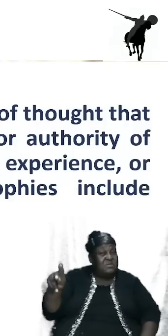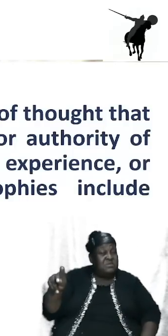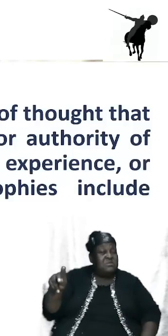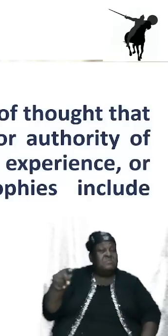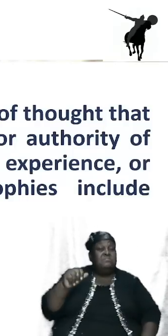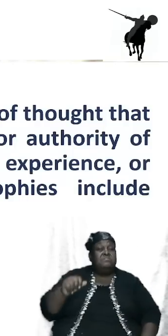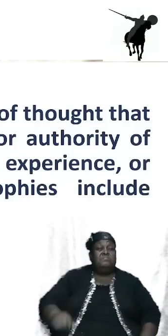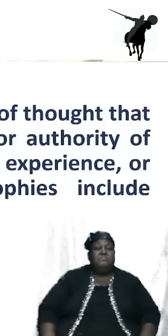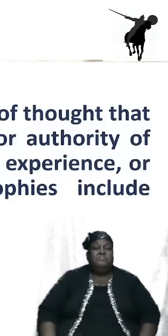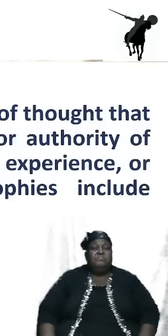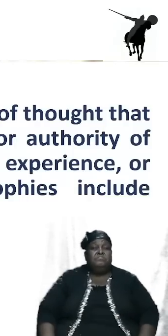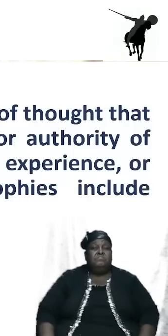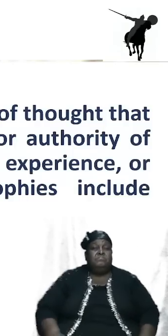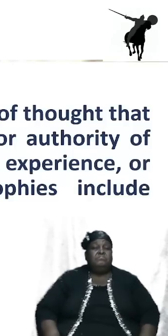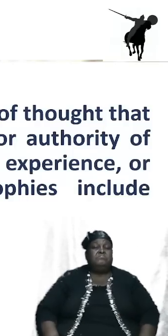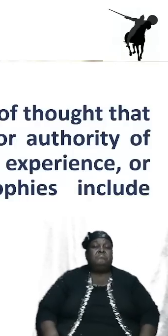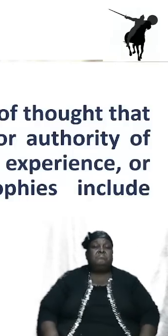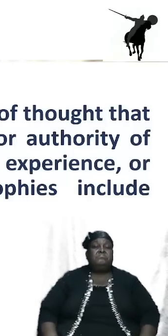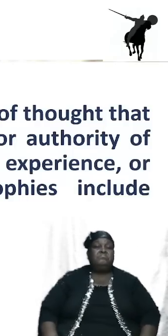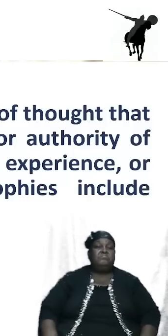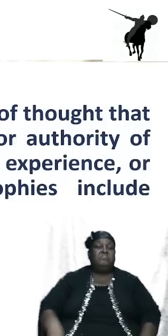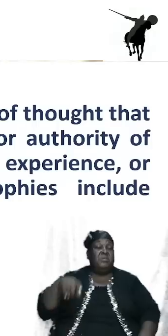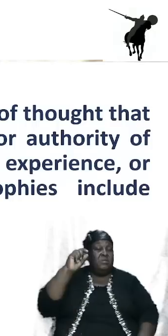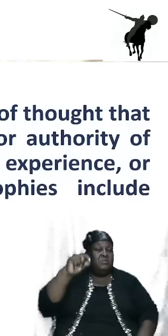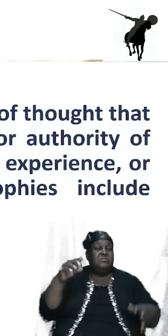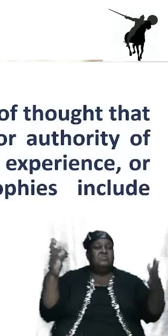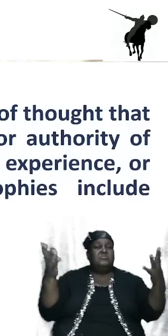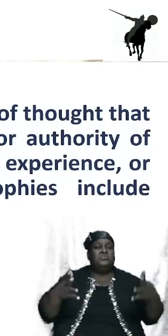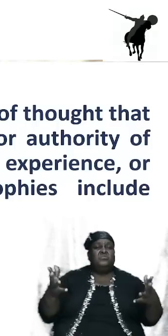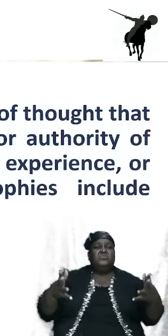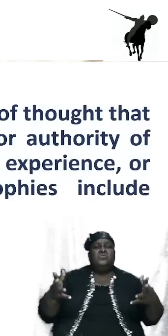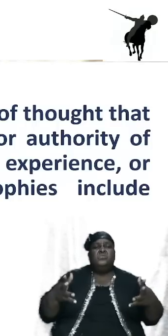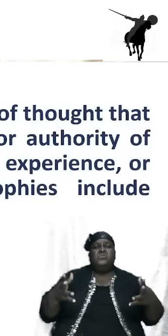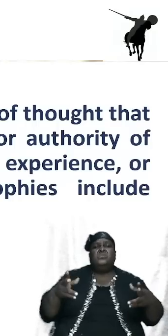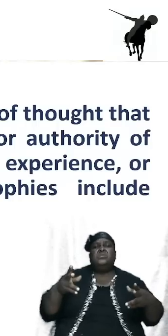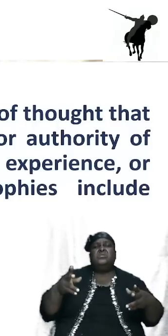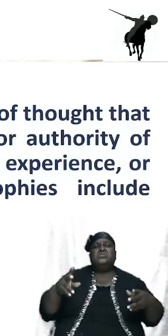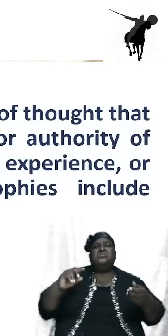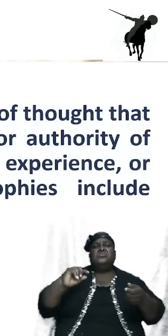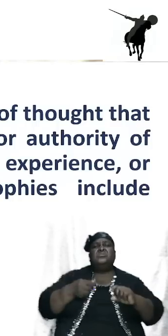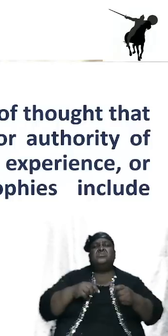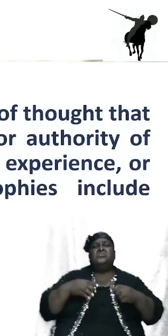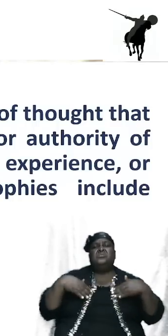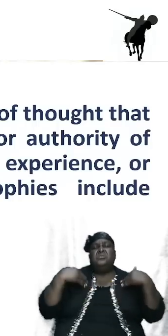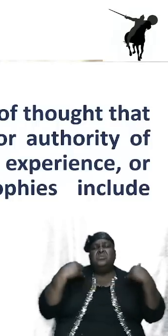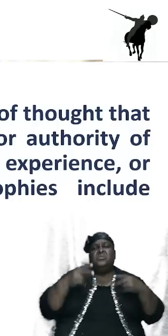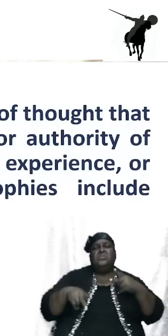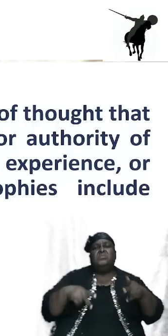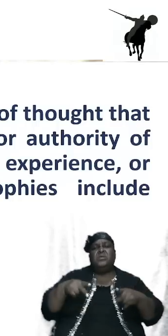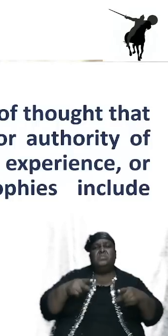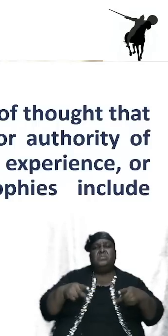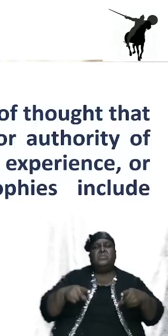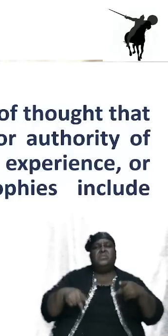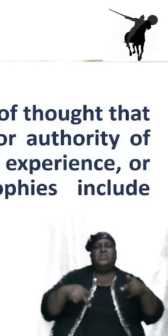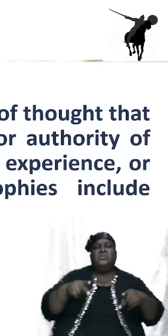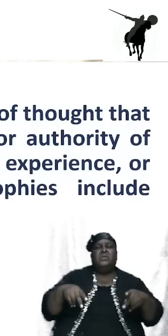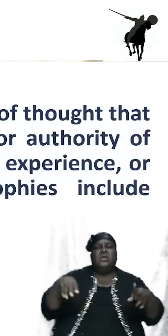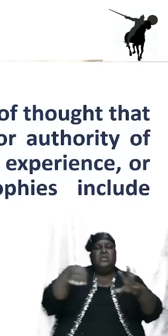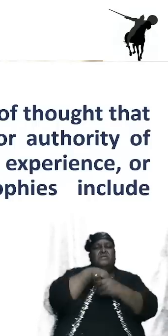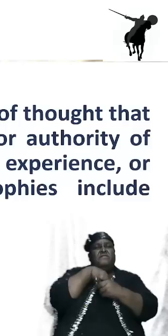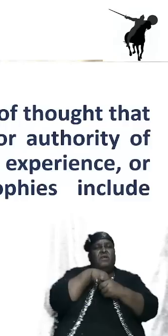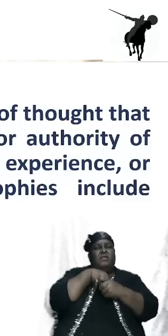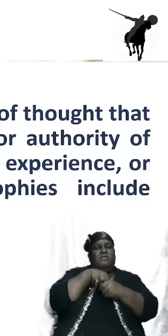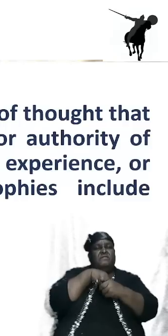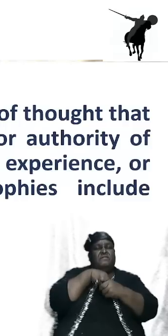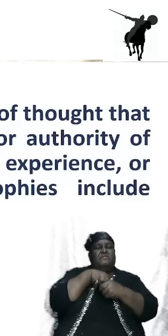because this is what is affecting a lot of young people. A lot of these things are injecting themselves in the very church that we